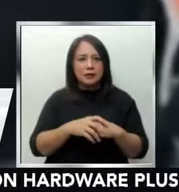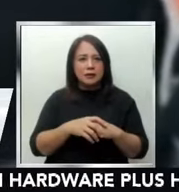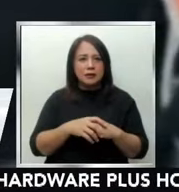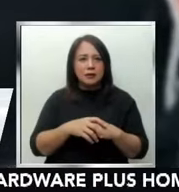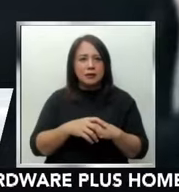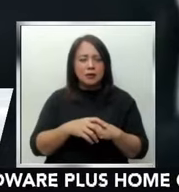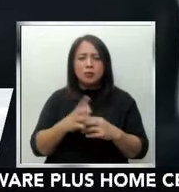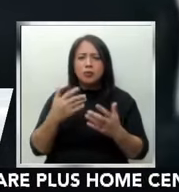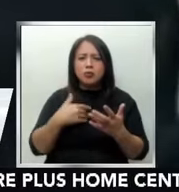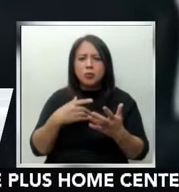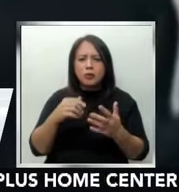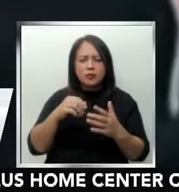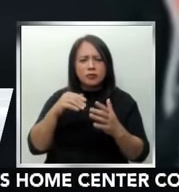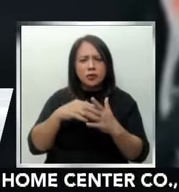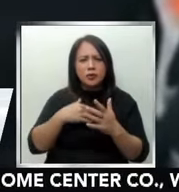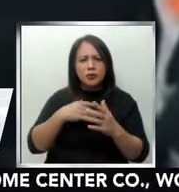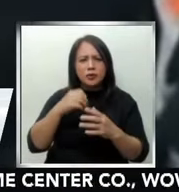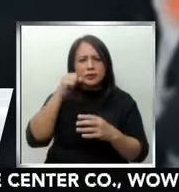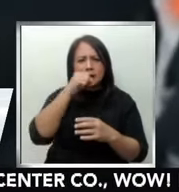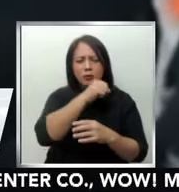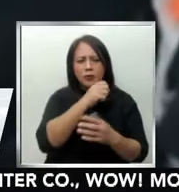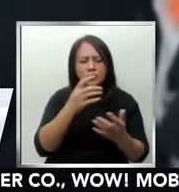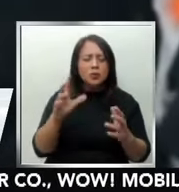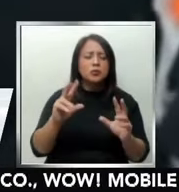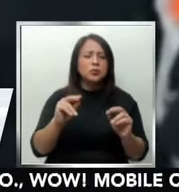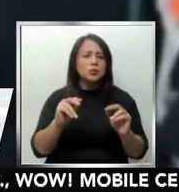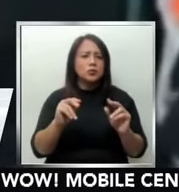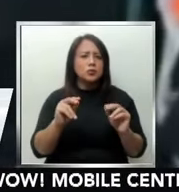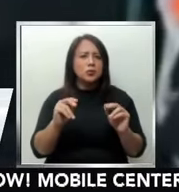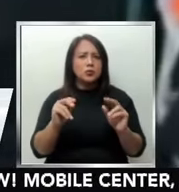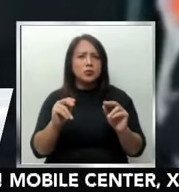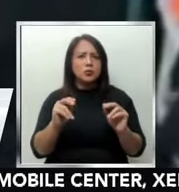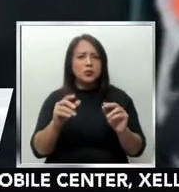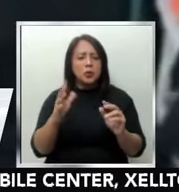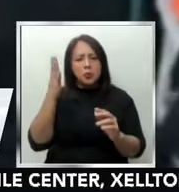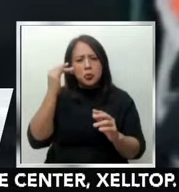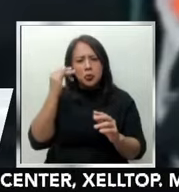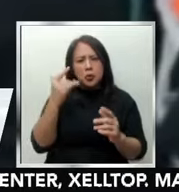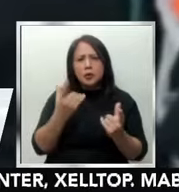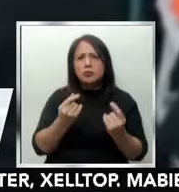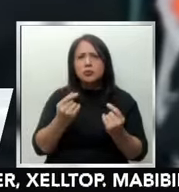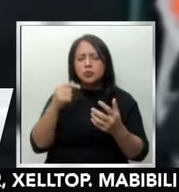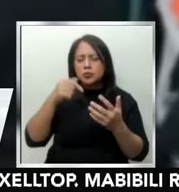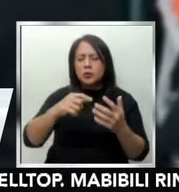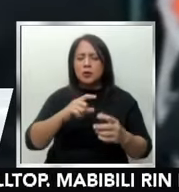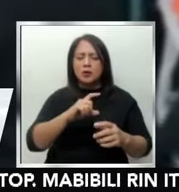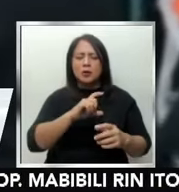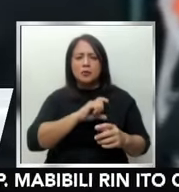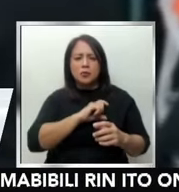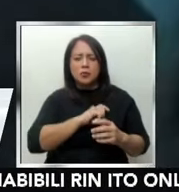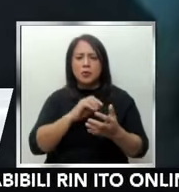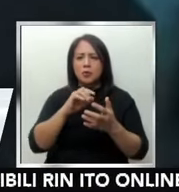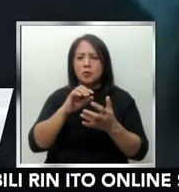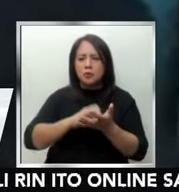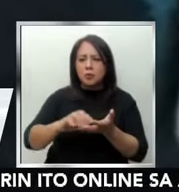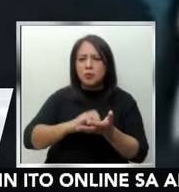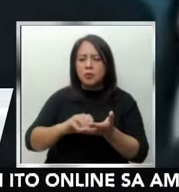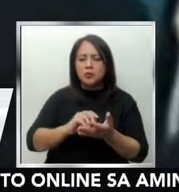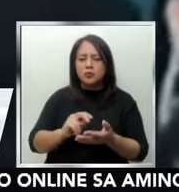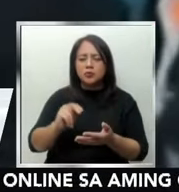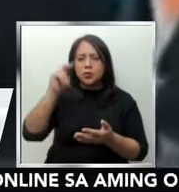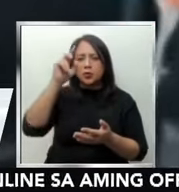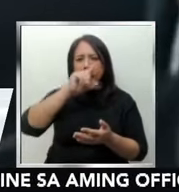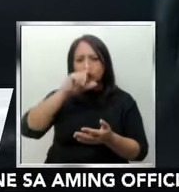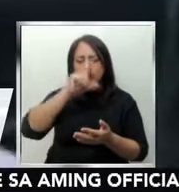I don't understand No Ma'am I'm Not so Why are we doing all the military exercises in Northern Luzon the new